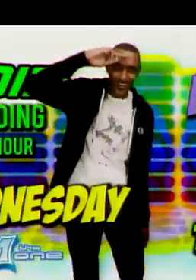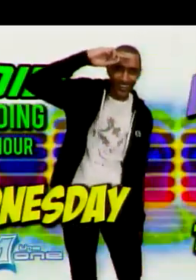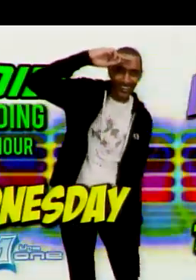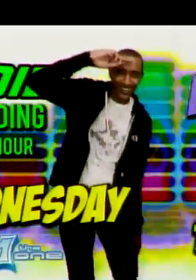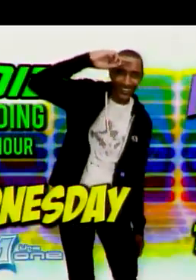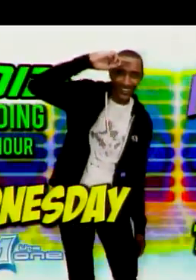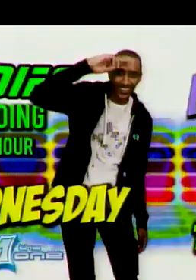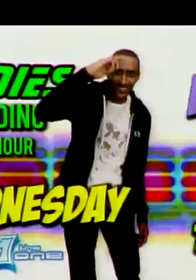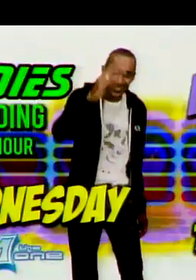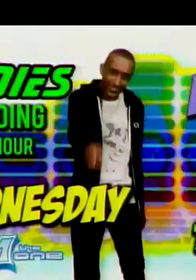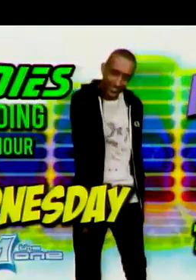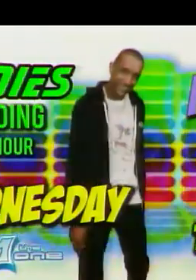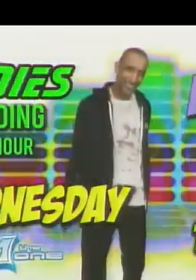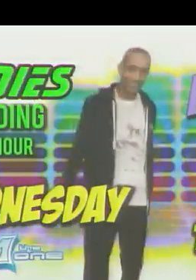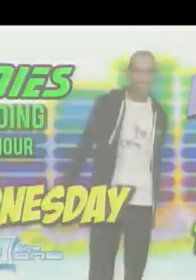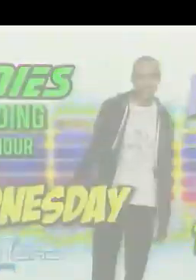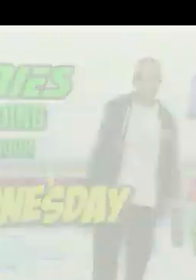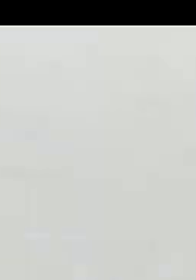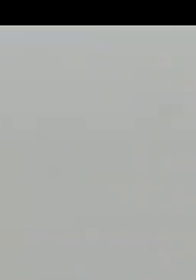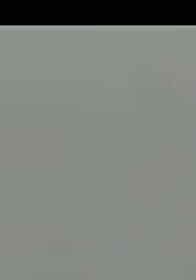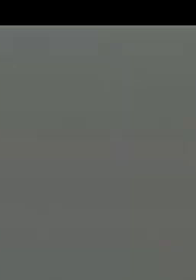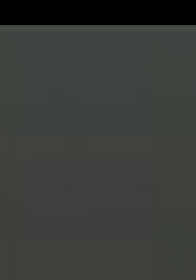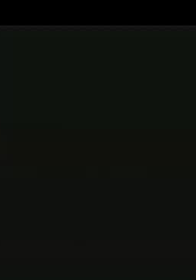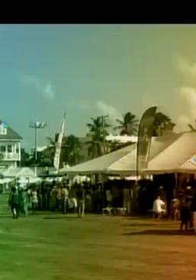You're mine.